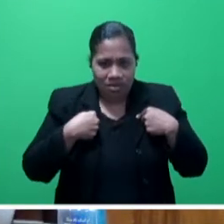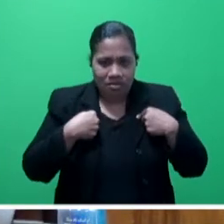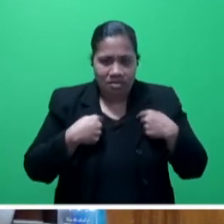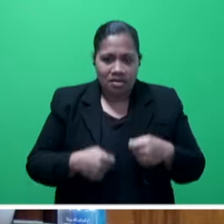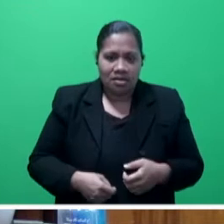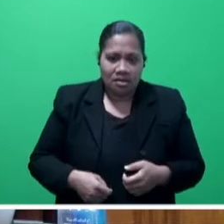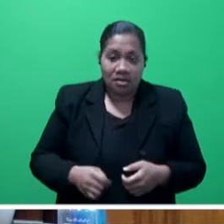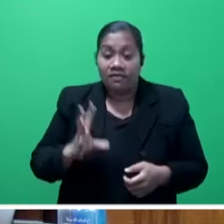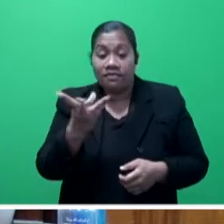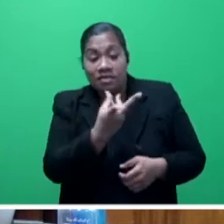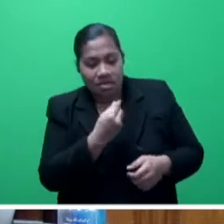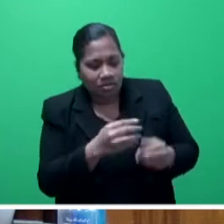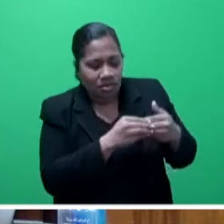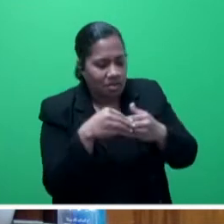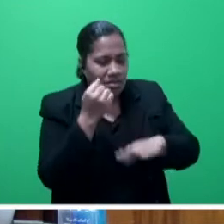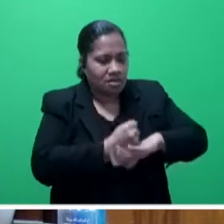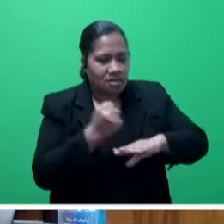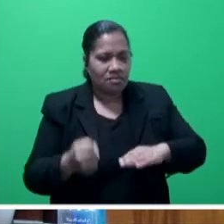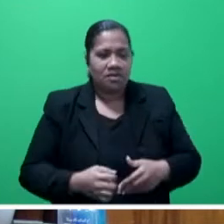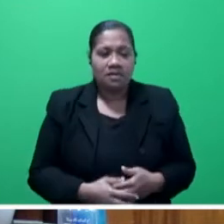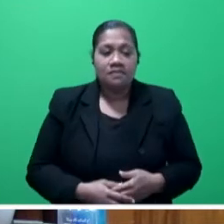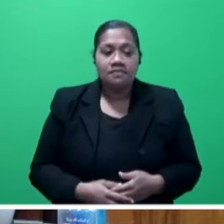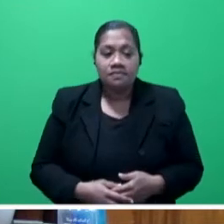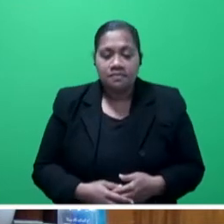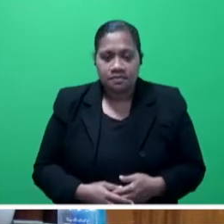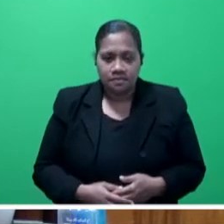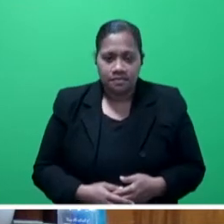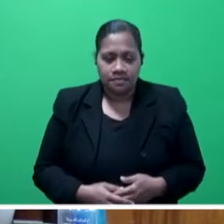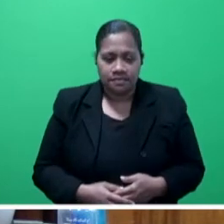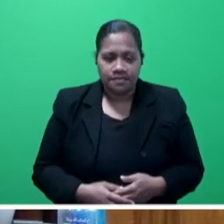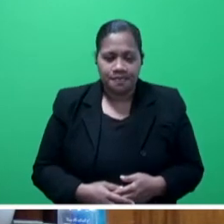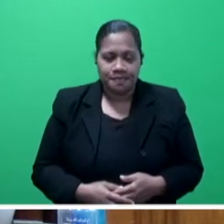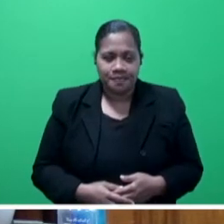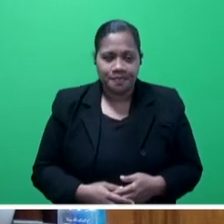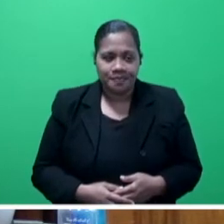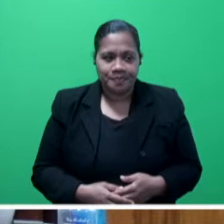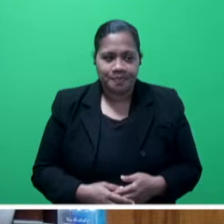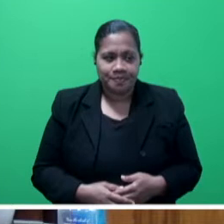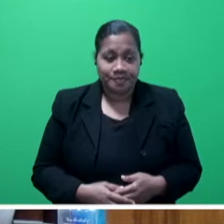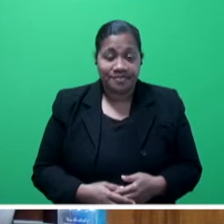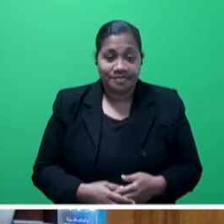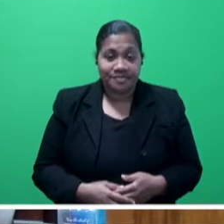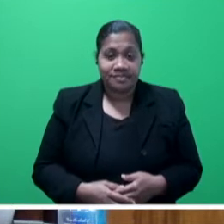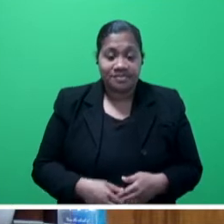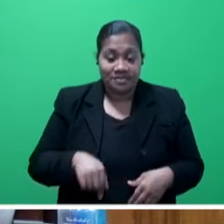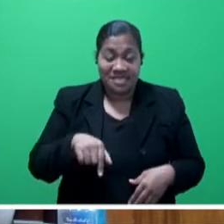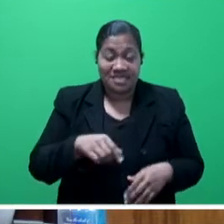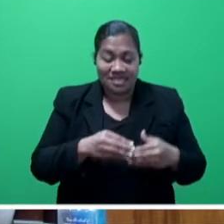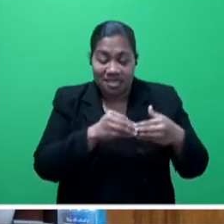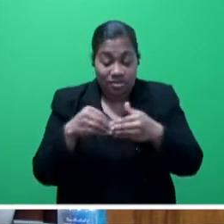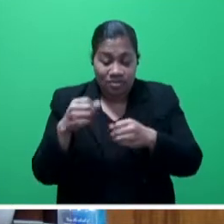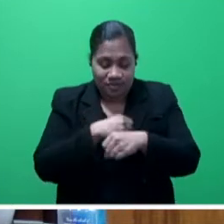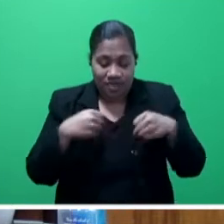government. Mr. Speaker, it was the decisive leadership by our Honourable Prime Minister that we are now operating